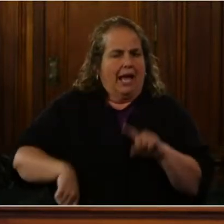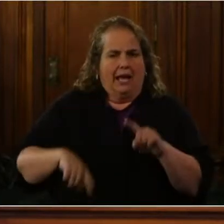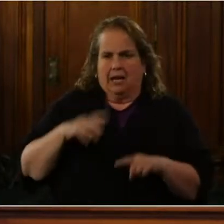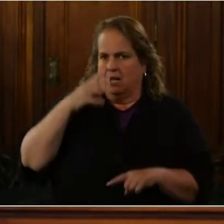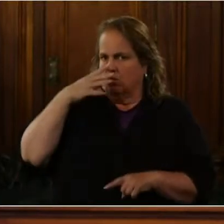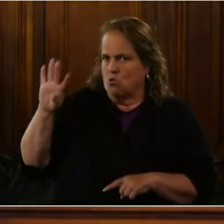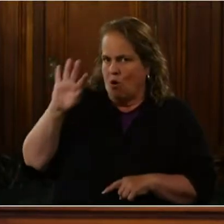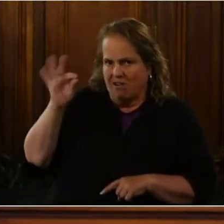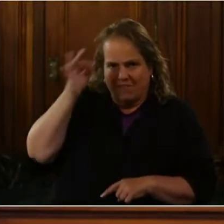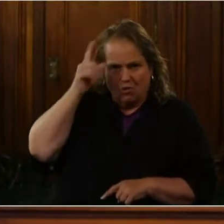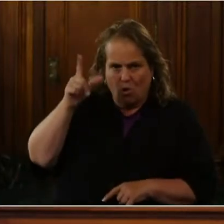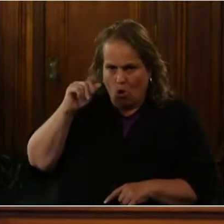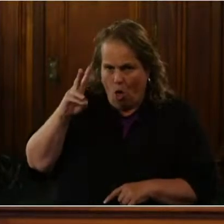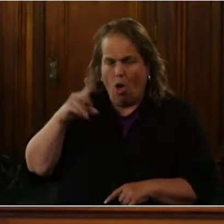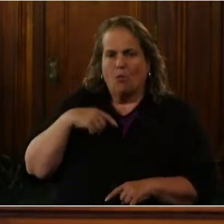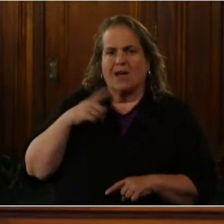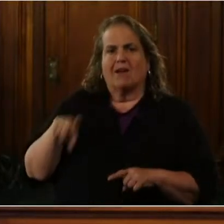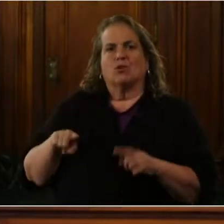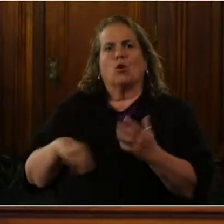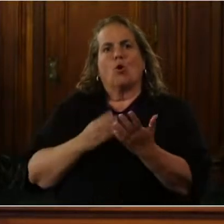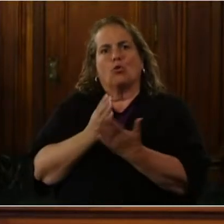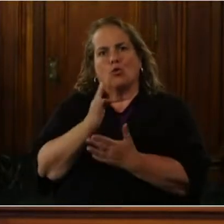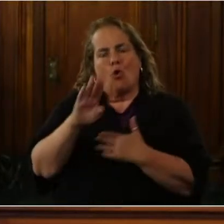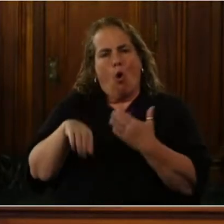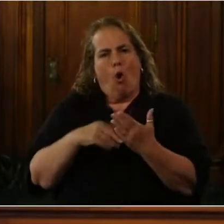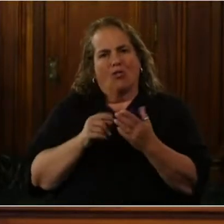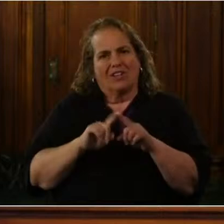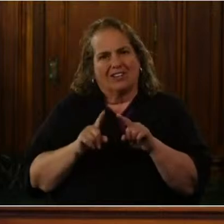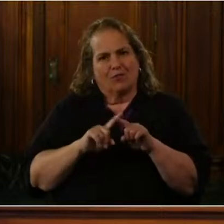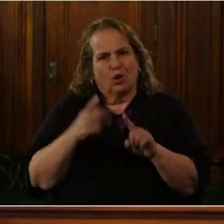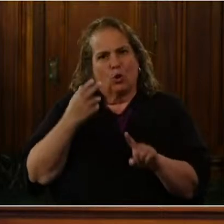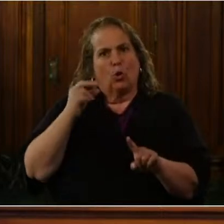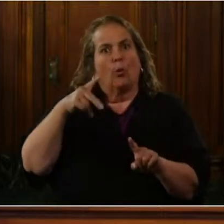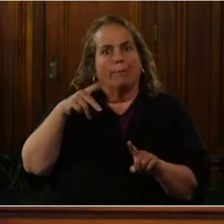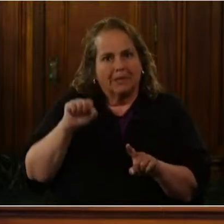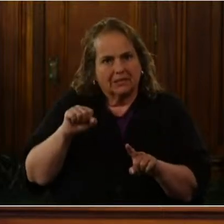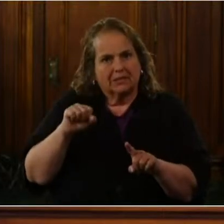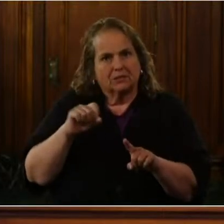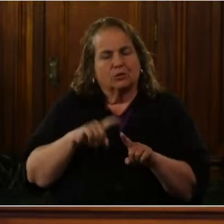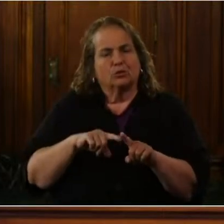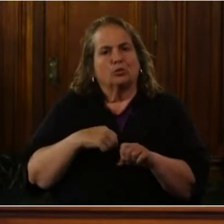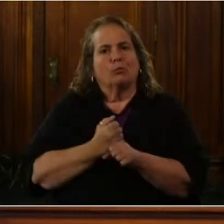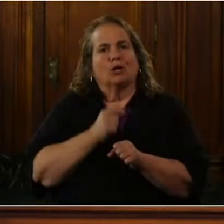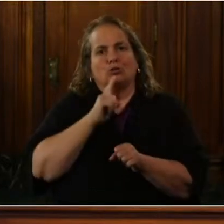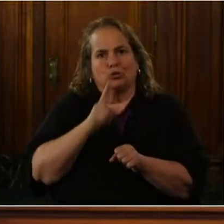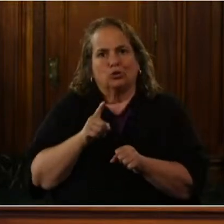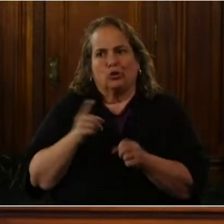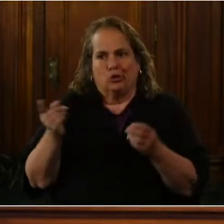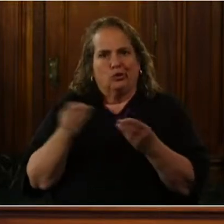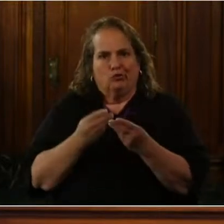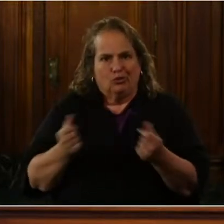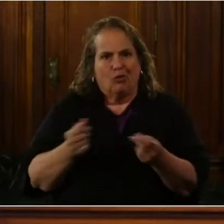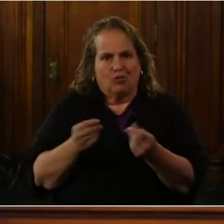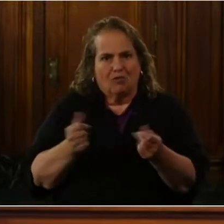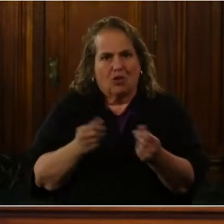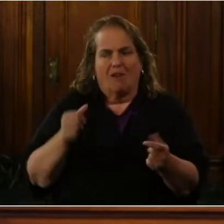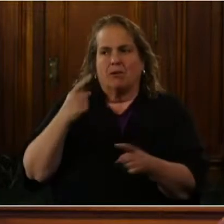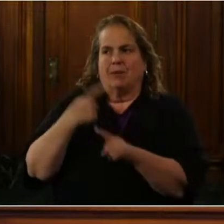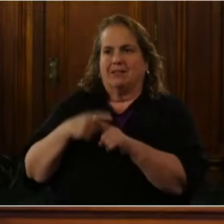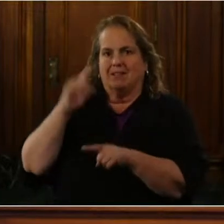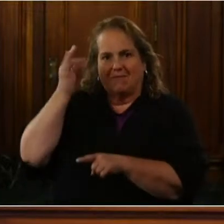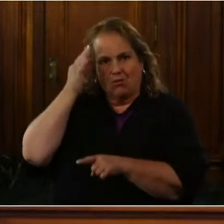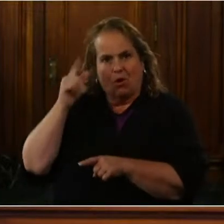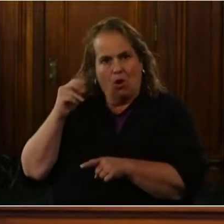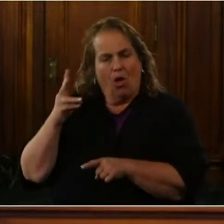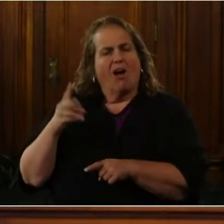through all those hoops. And I think people can understand that. I think the frustration is it isn't always communicated to them, and that's in part